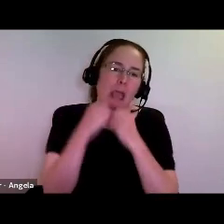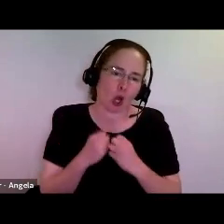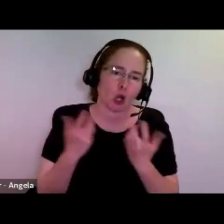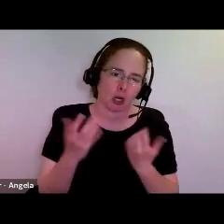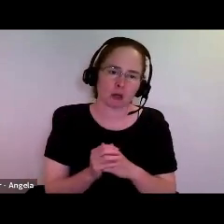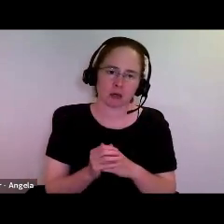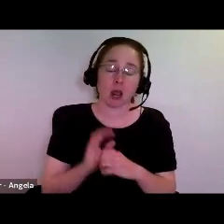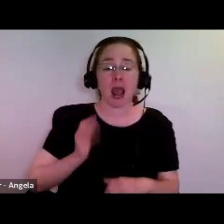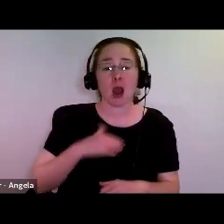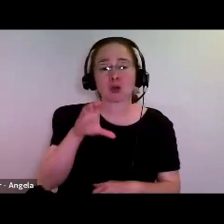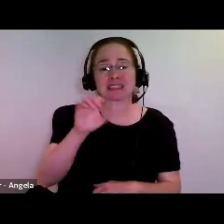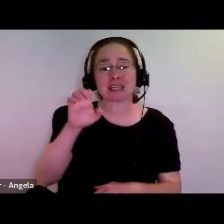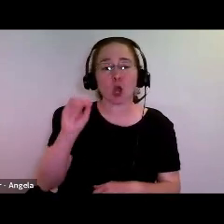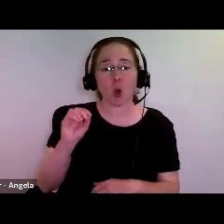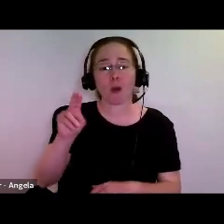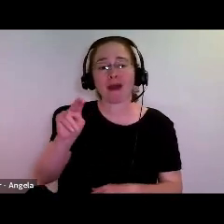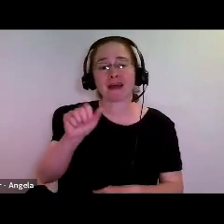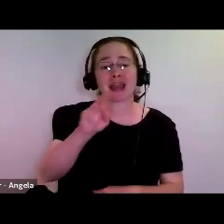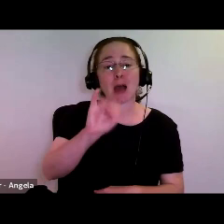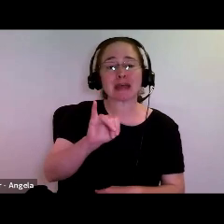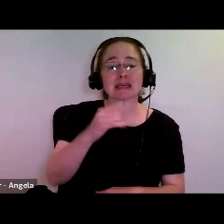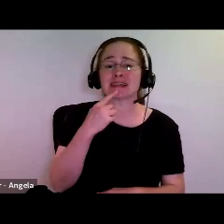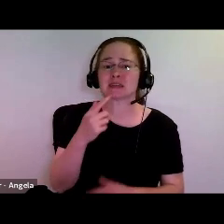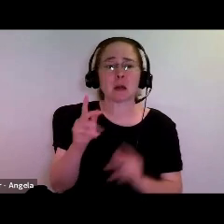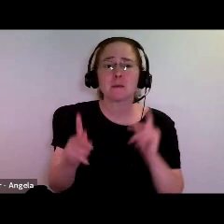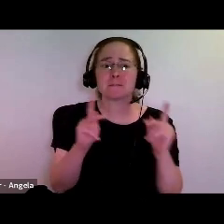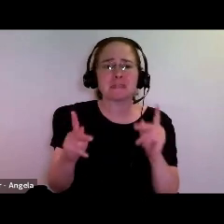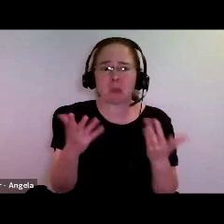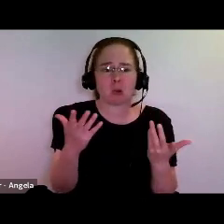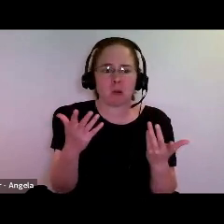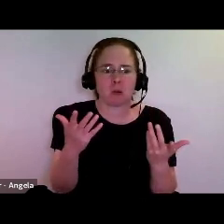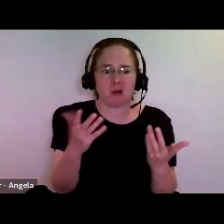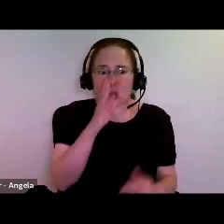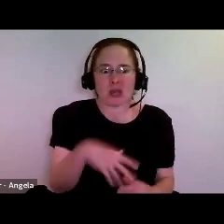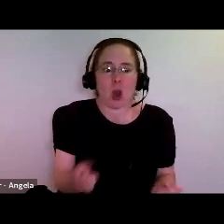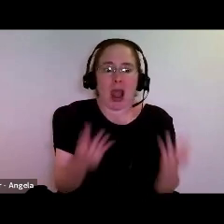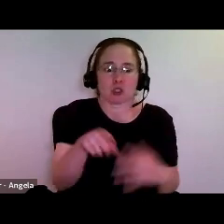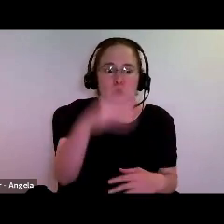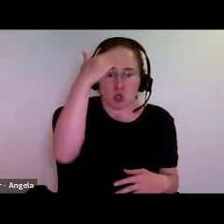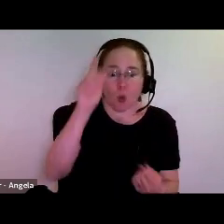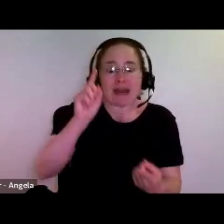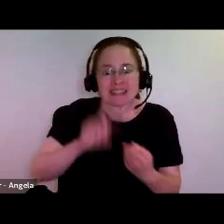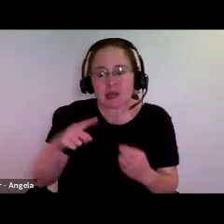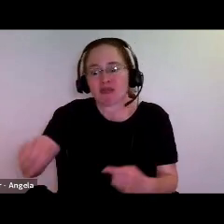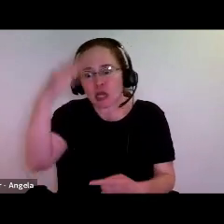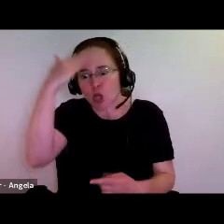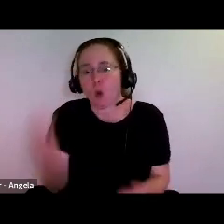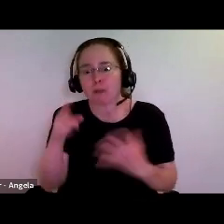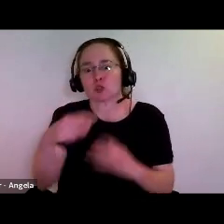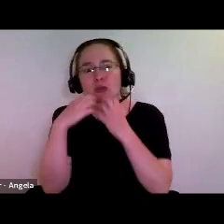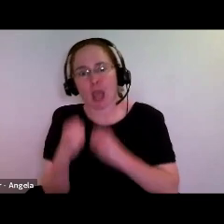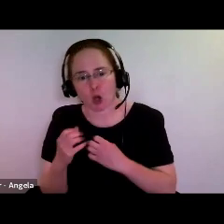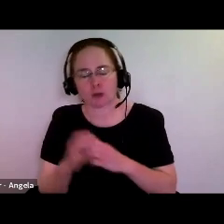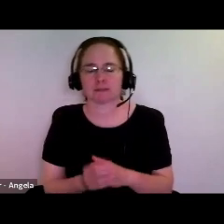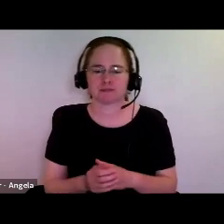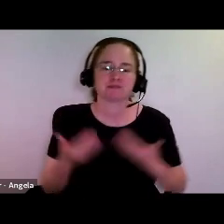Our CEO at NAMI says, nobody cares how much you know until they know how much you care. So with that said, I'm Terry Brister. I'm